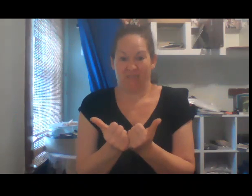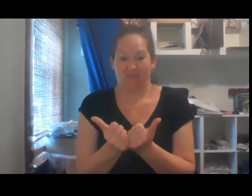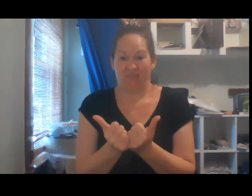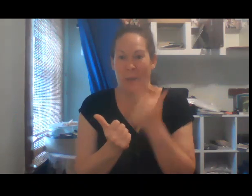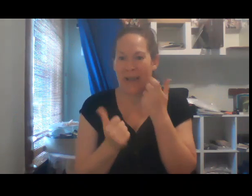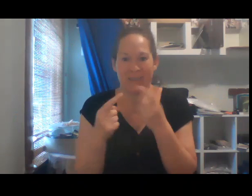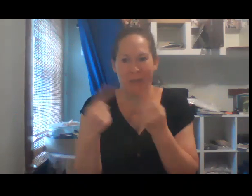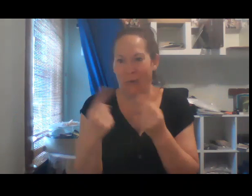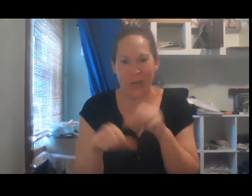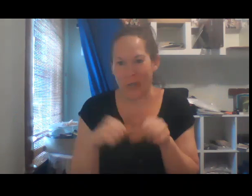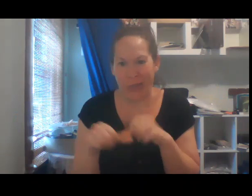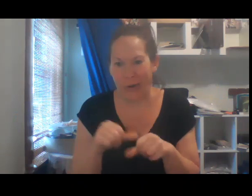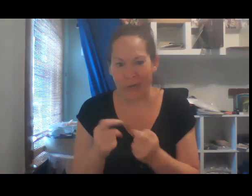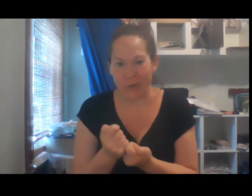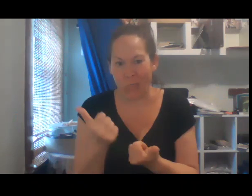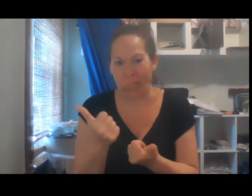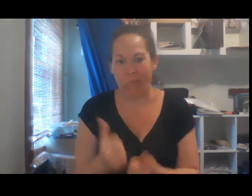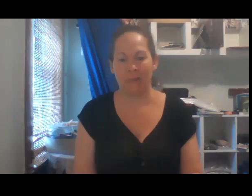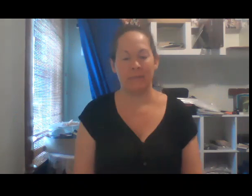each other. Go away!